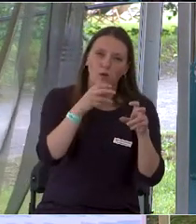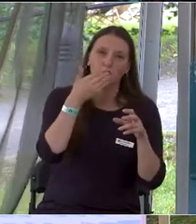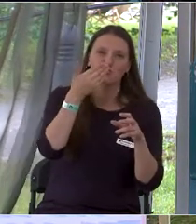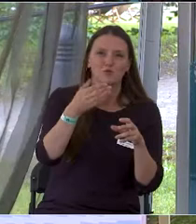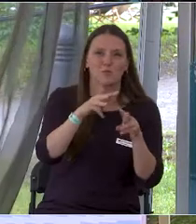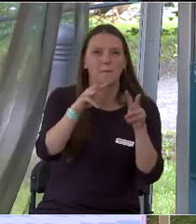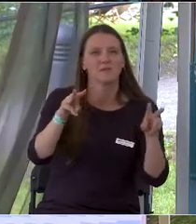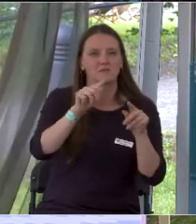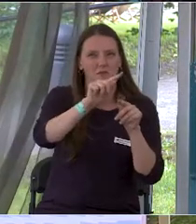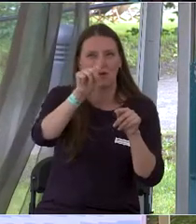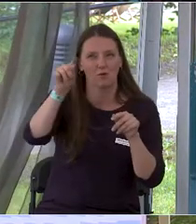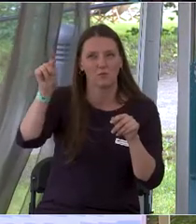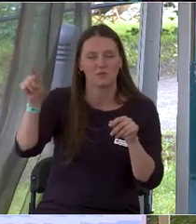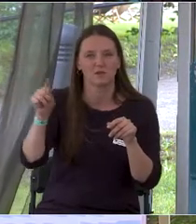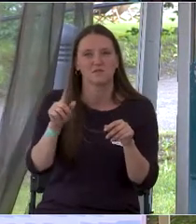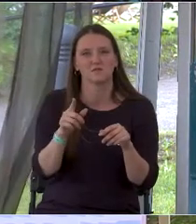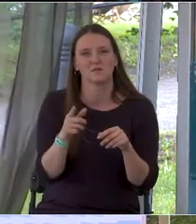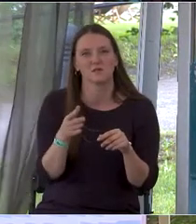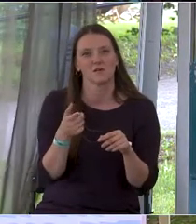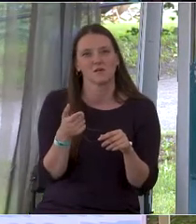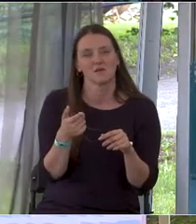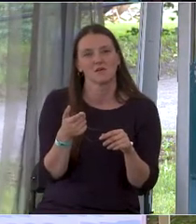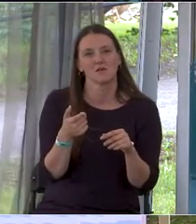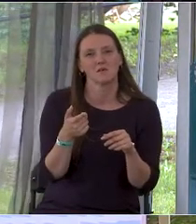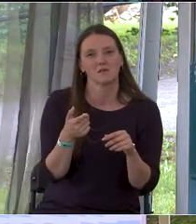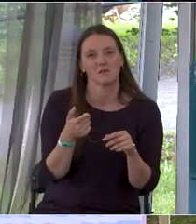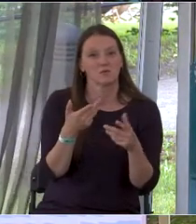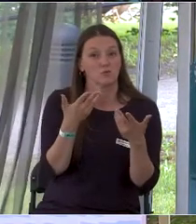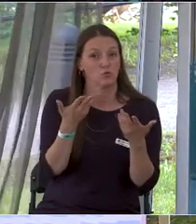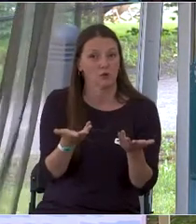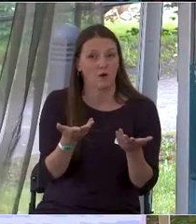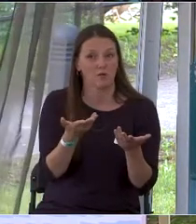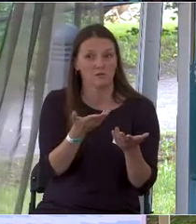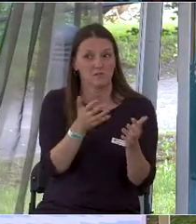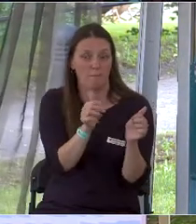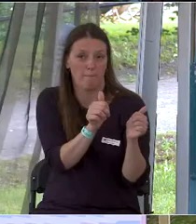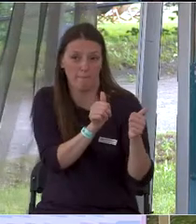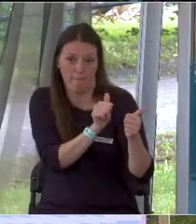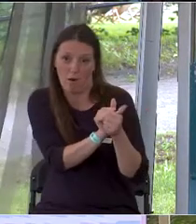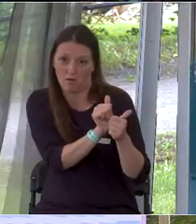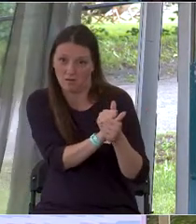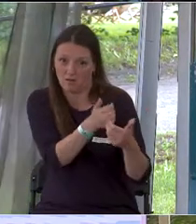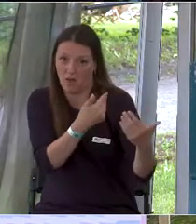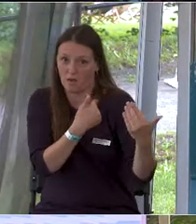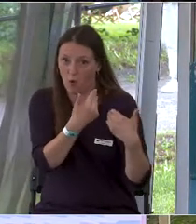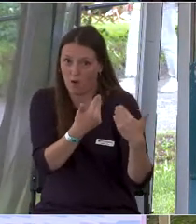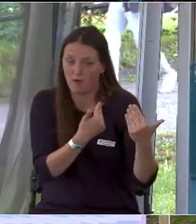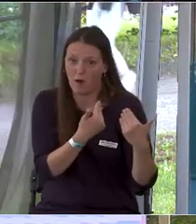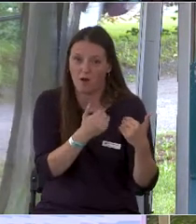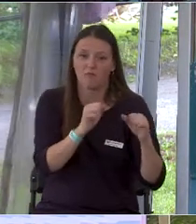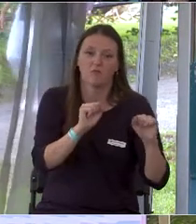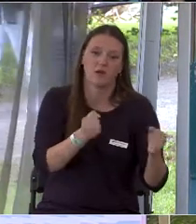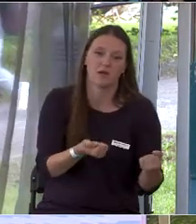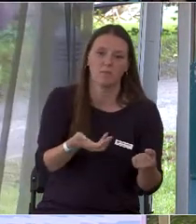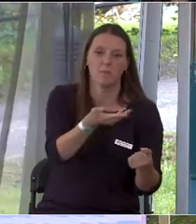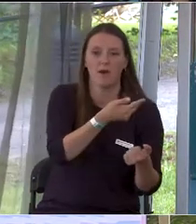relation, how do you see the ministry as your partners? Do you see them as partners, or do you see them as